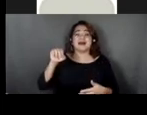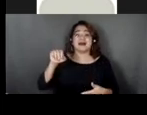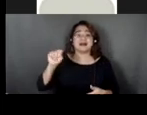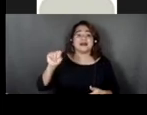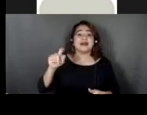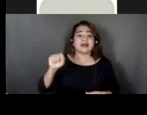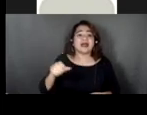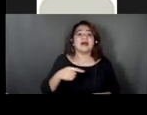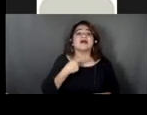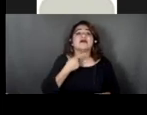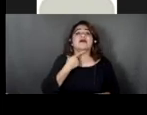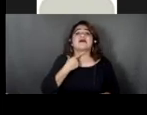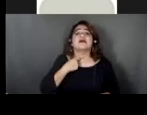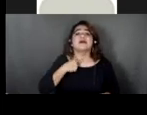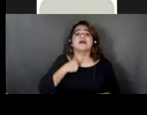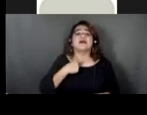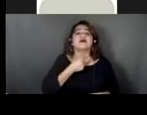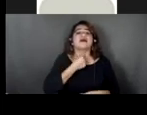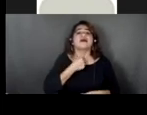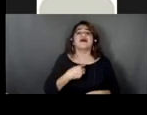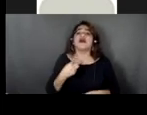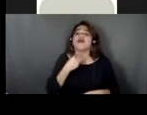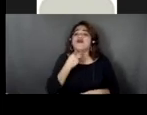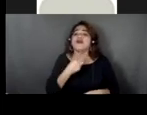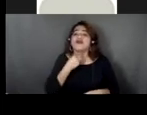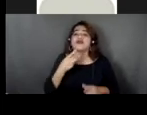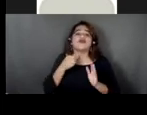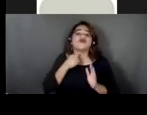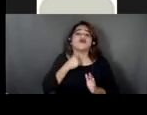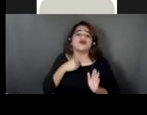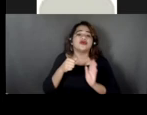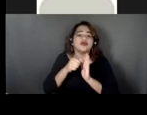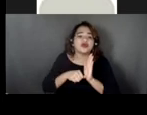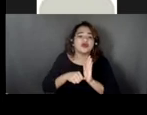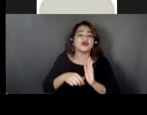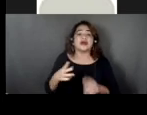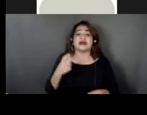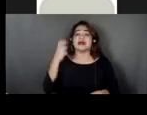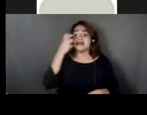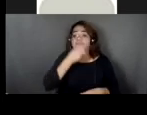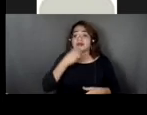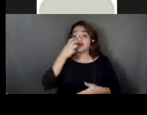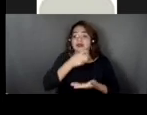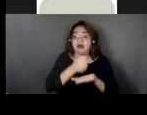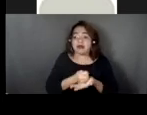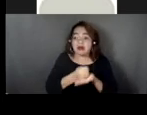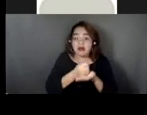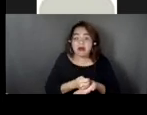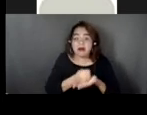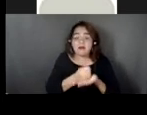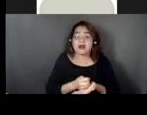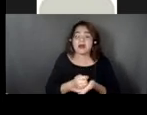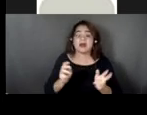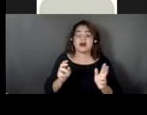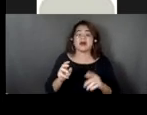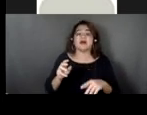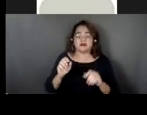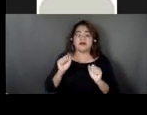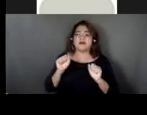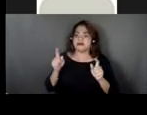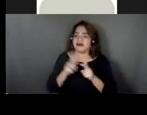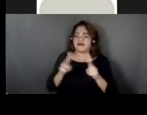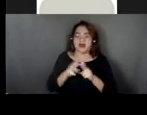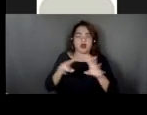or vocal surgery. The speech therapy department has a very large vocal therapy team that's really active with our